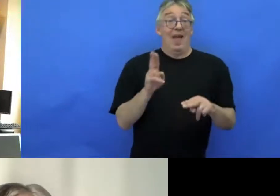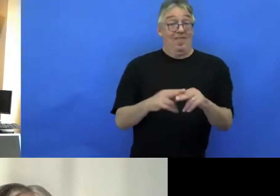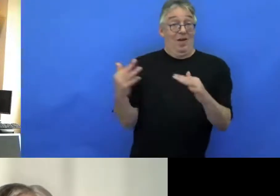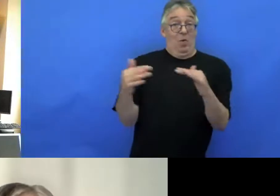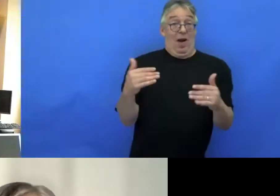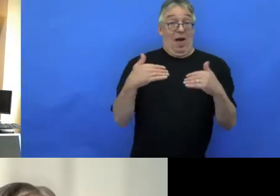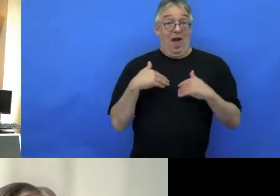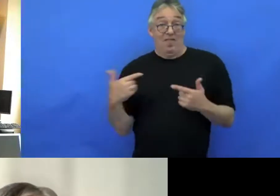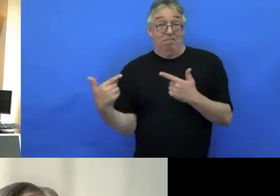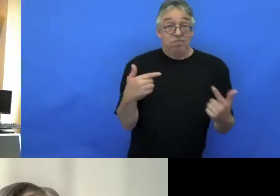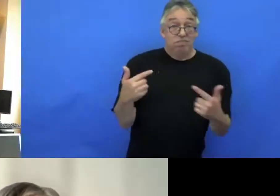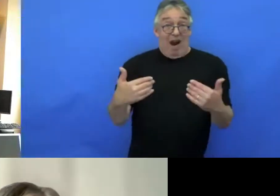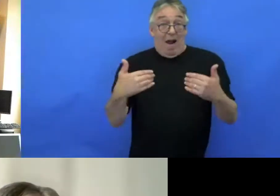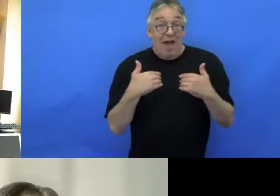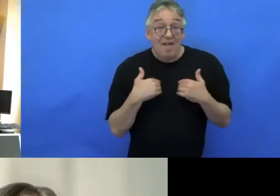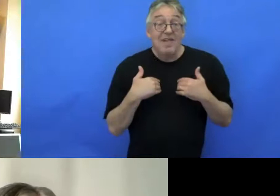thing, but